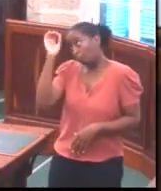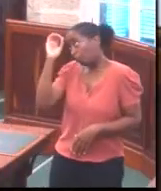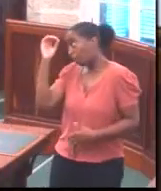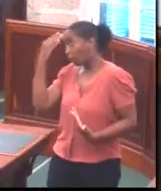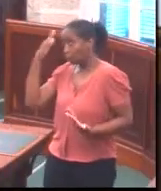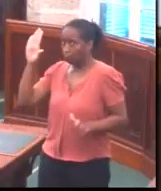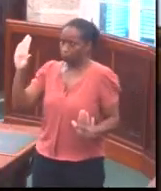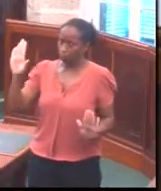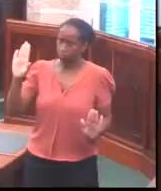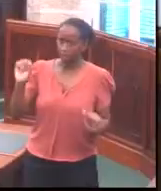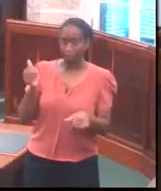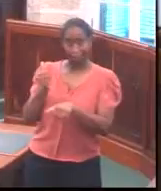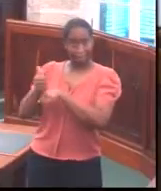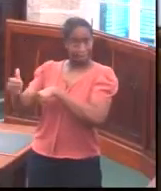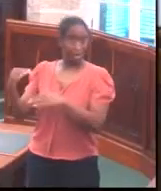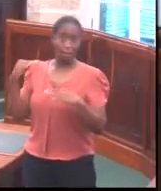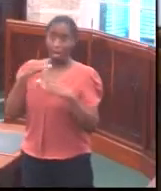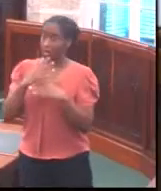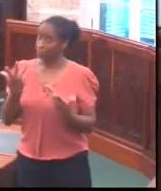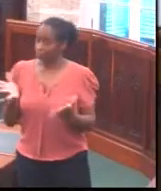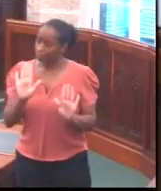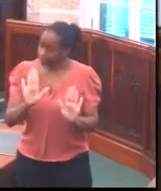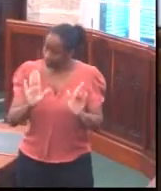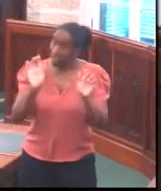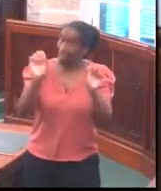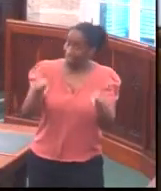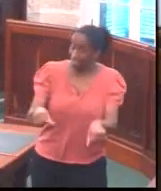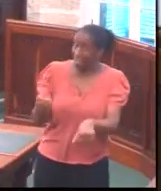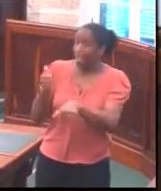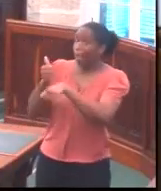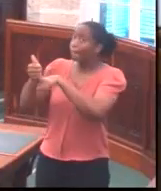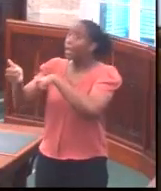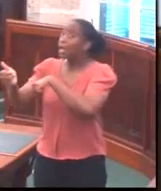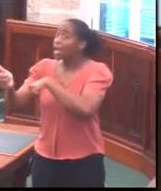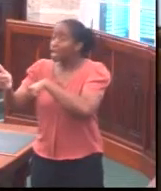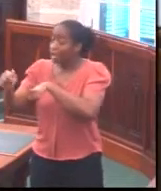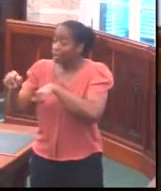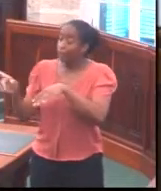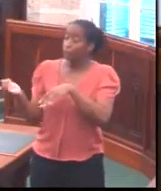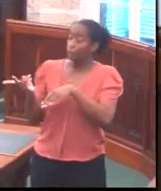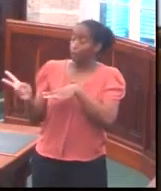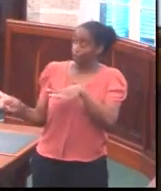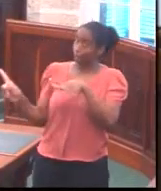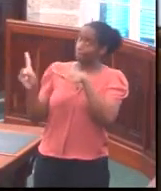can do, I can accuse them of coming to this chamber without having read the legislation.